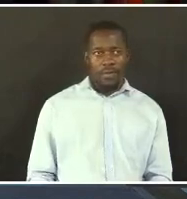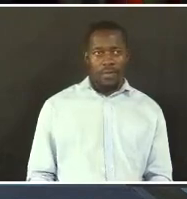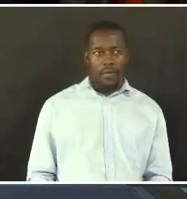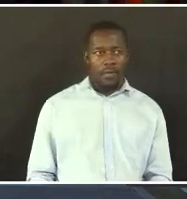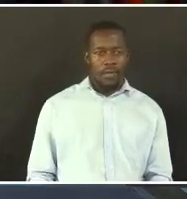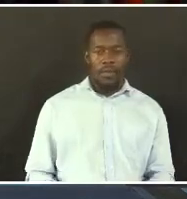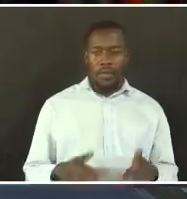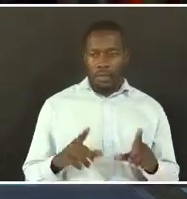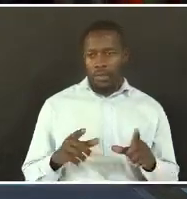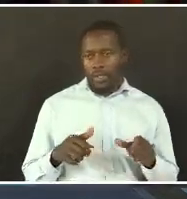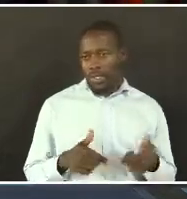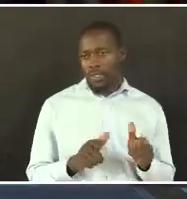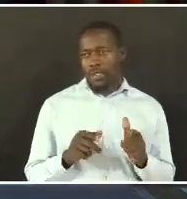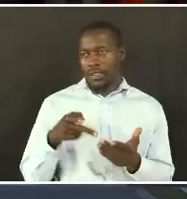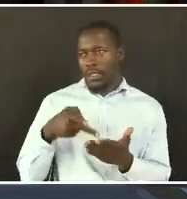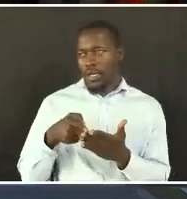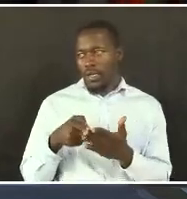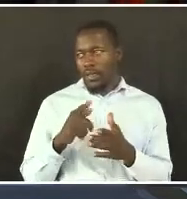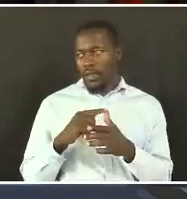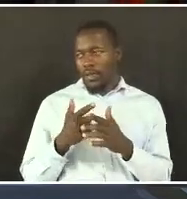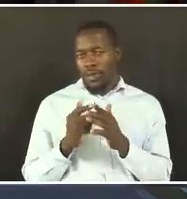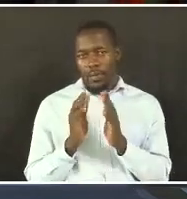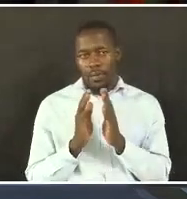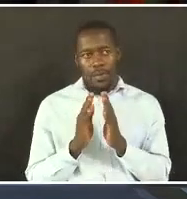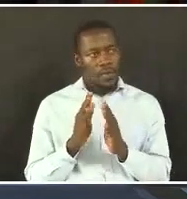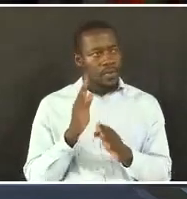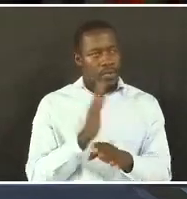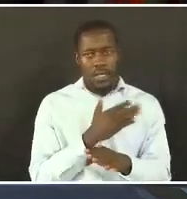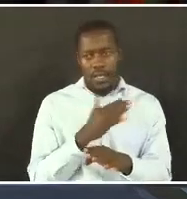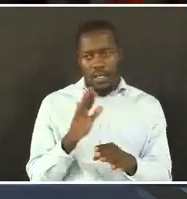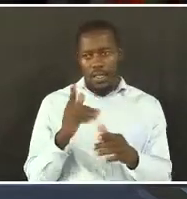Let's all rise up as we do the finishing song.